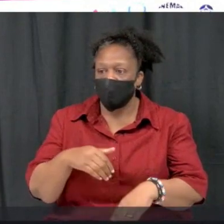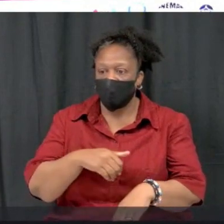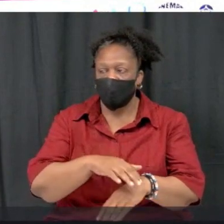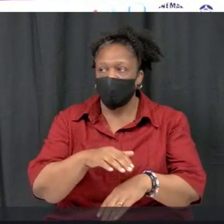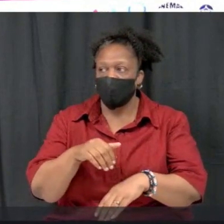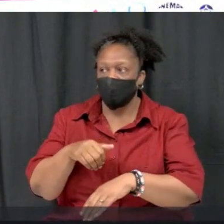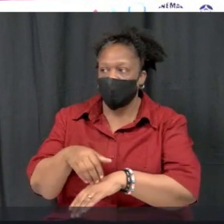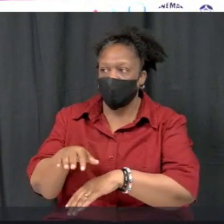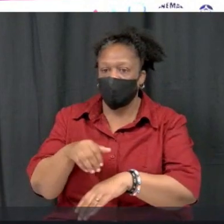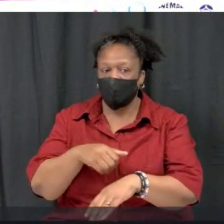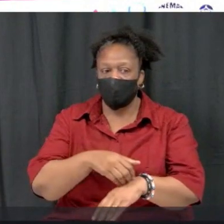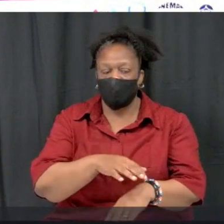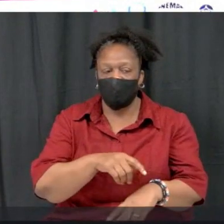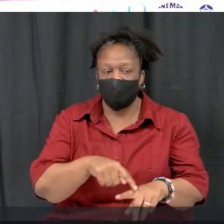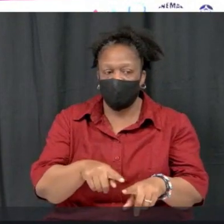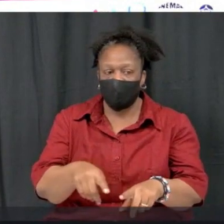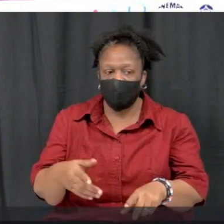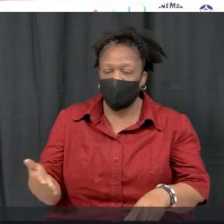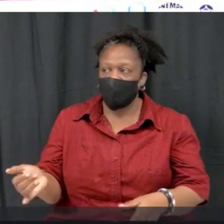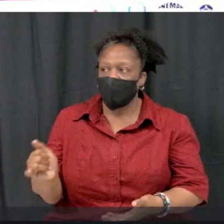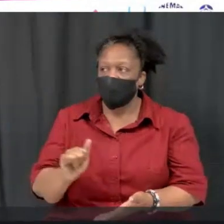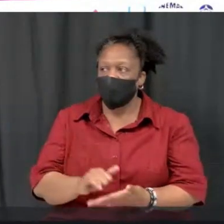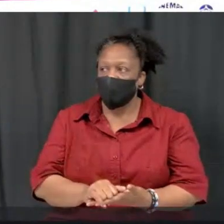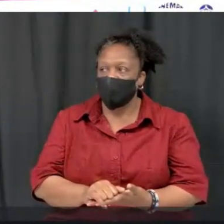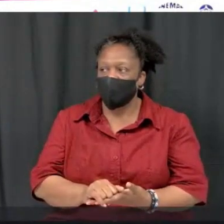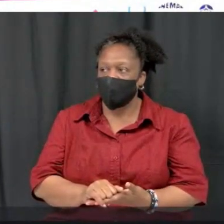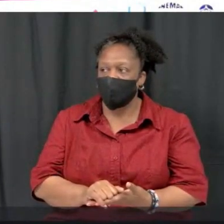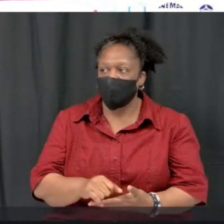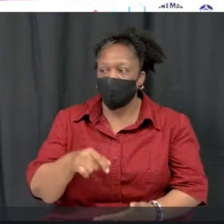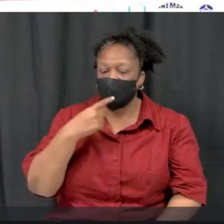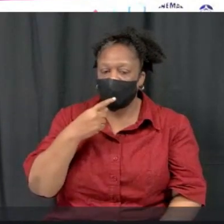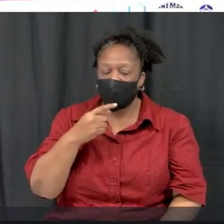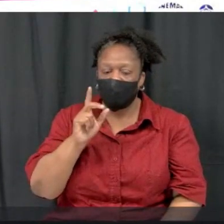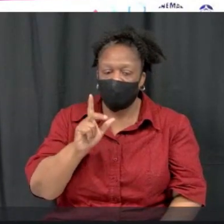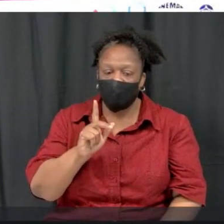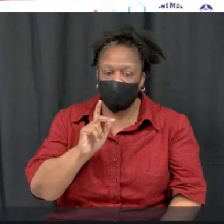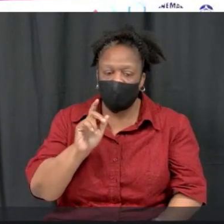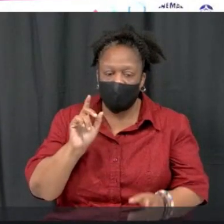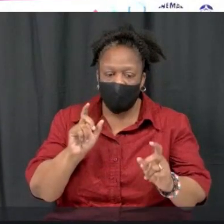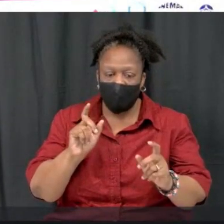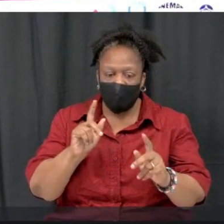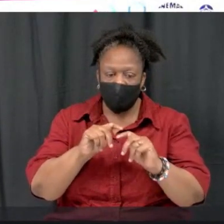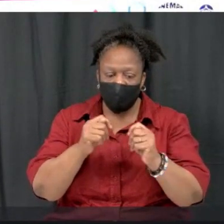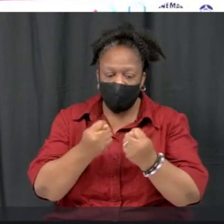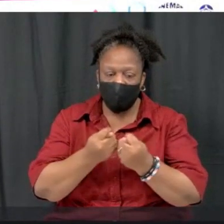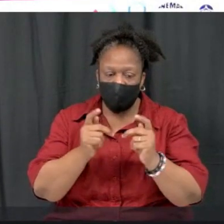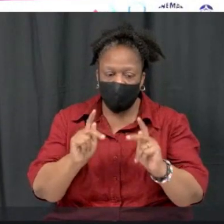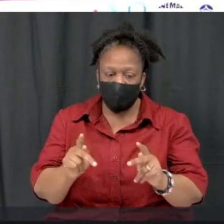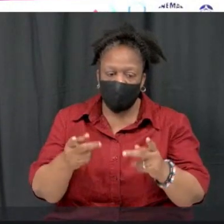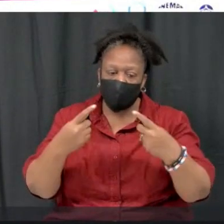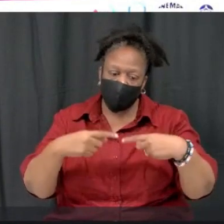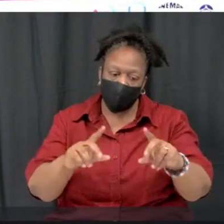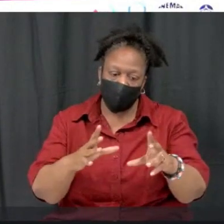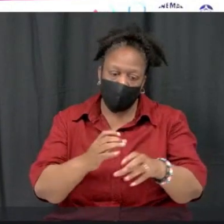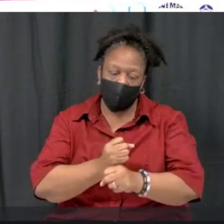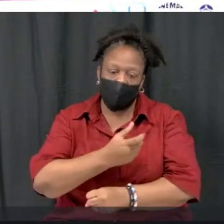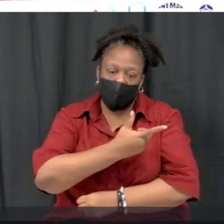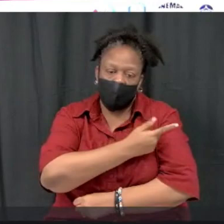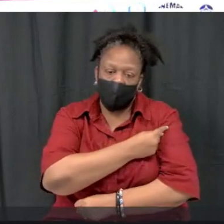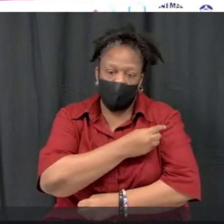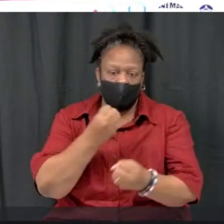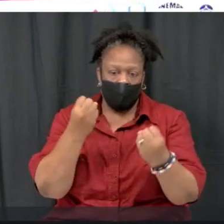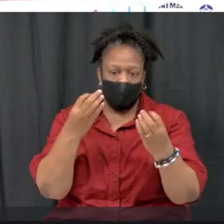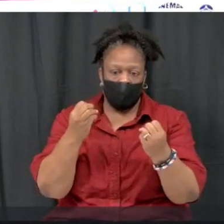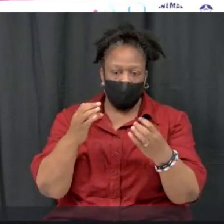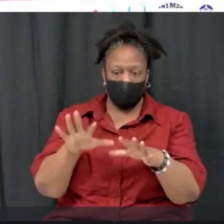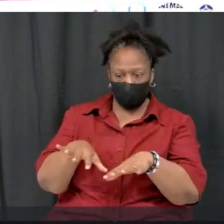their departments asking their employees and their team members to become vaccinated. There was a lot of pushback.